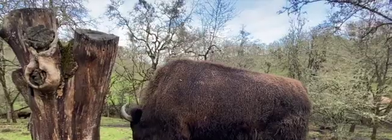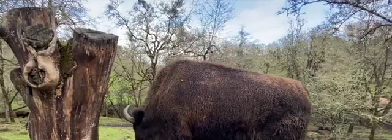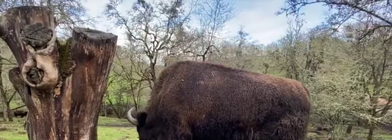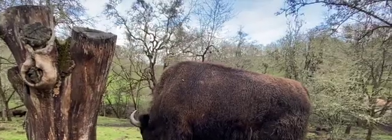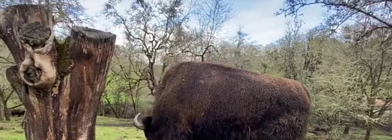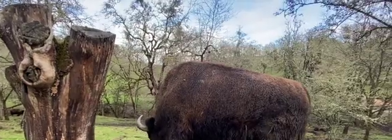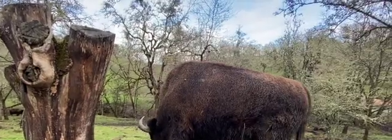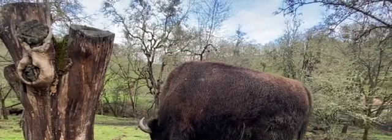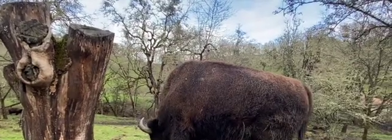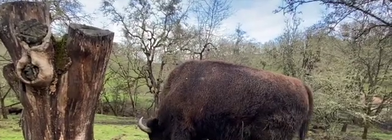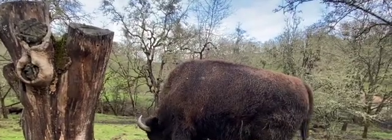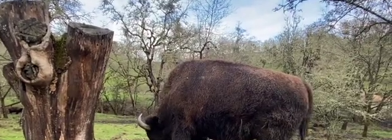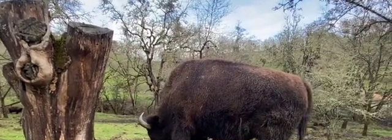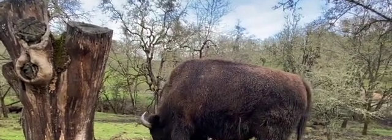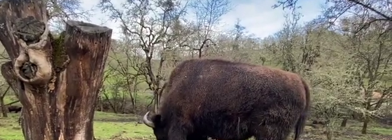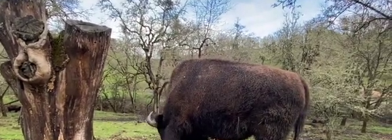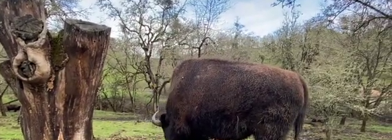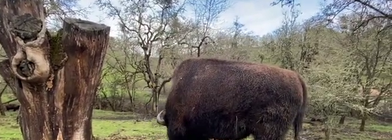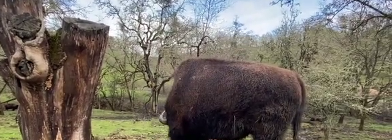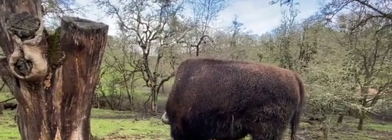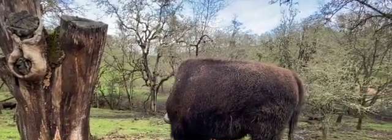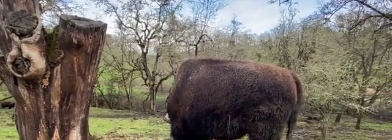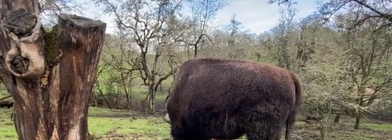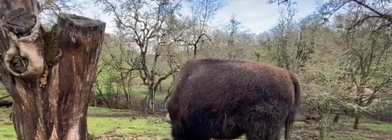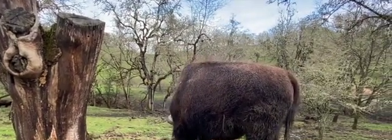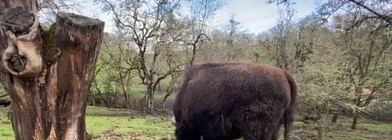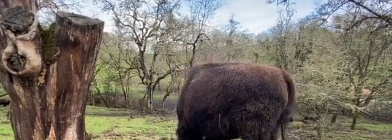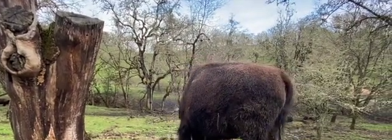This is Mr. Bison up close and personal.